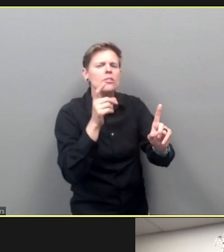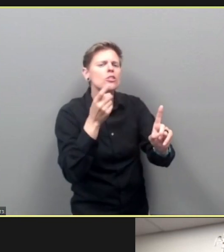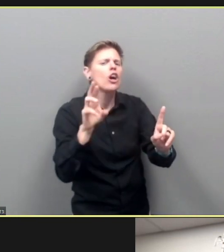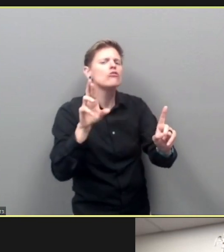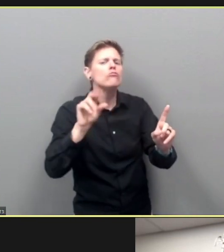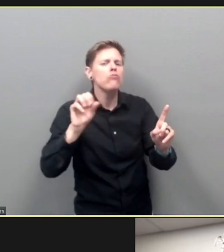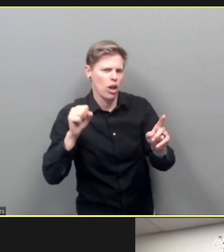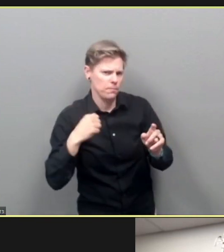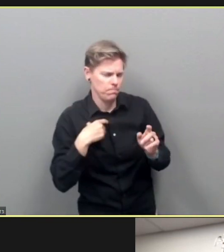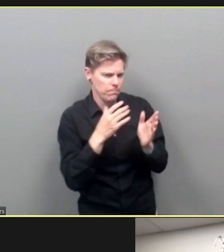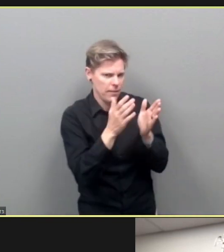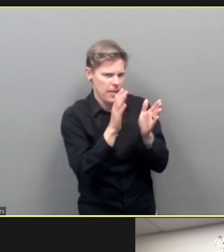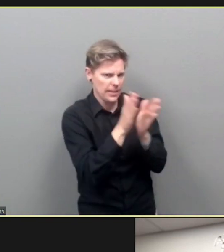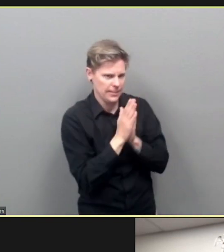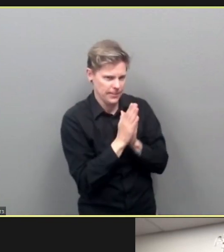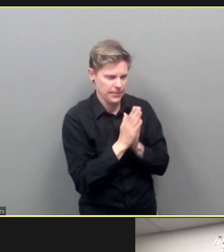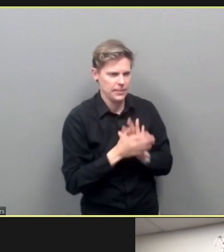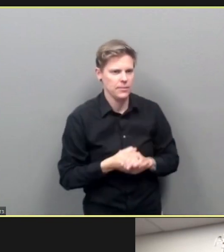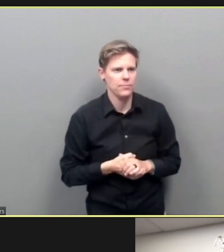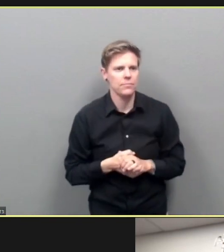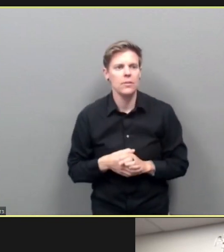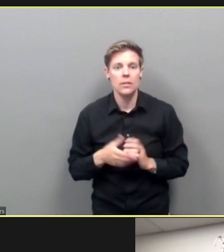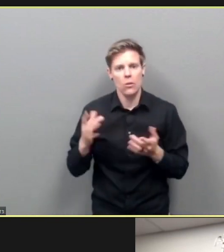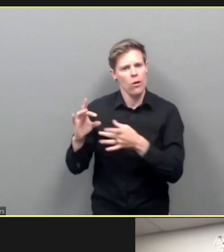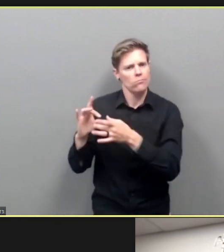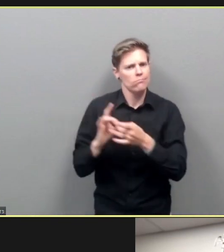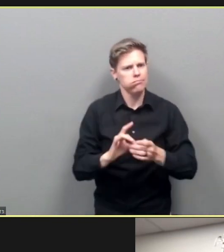about pediatric cases. I think